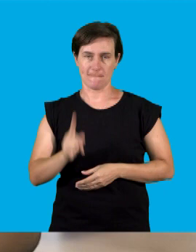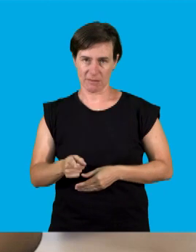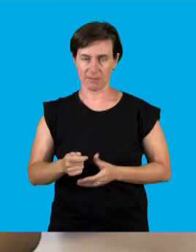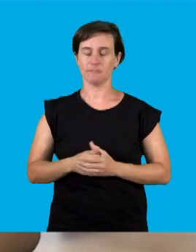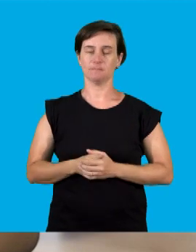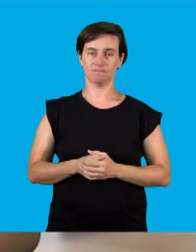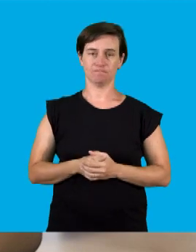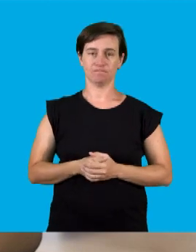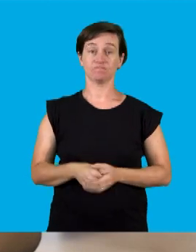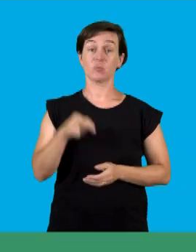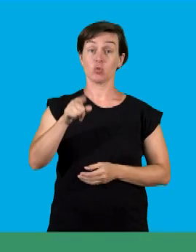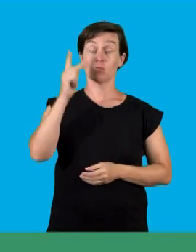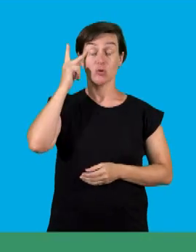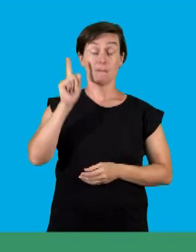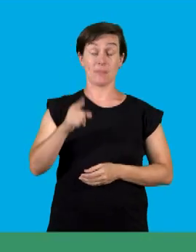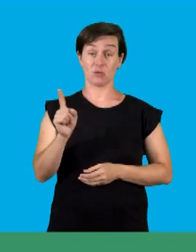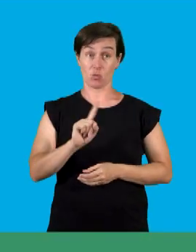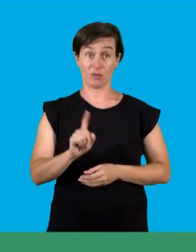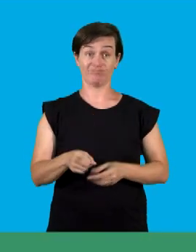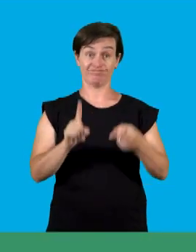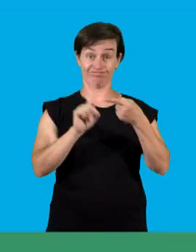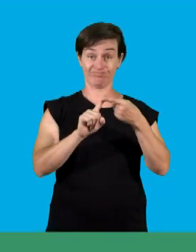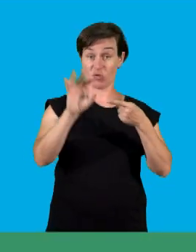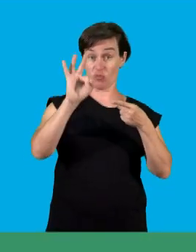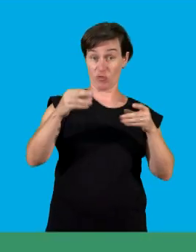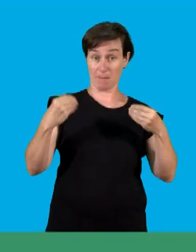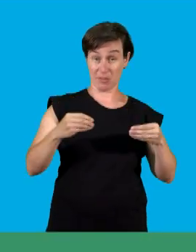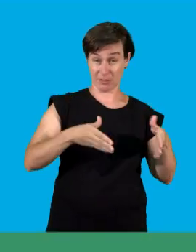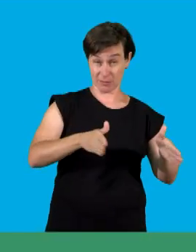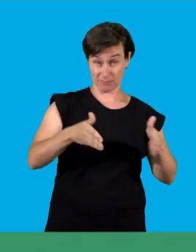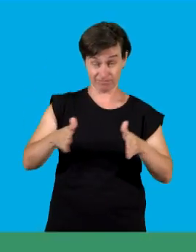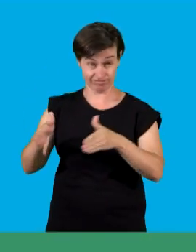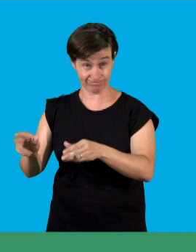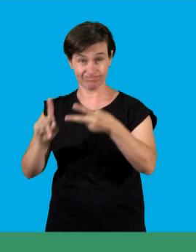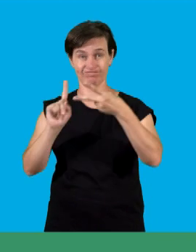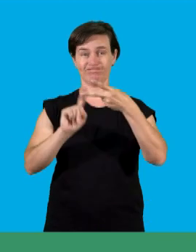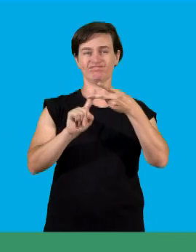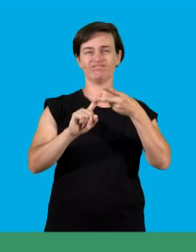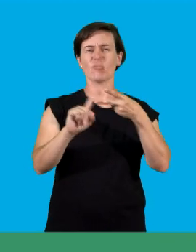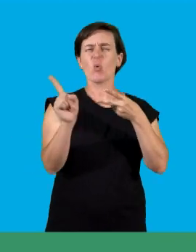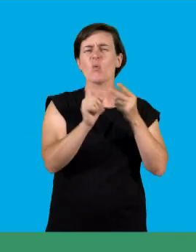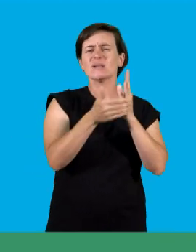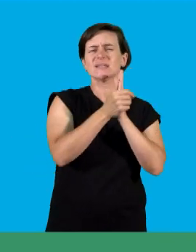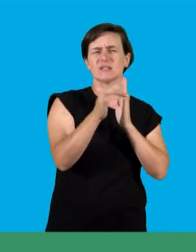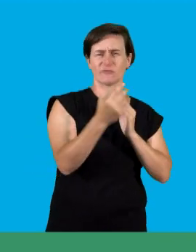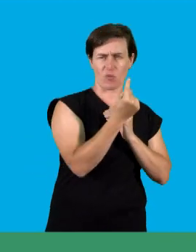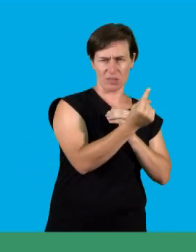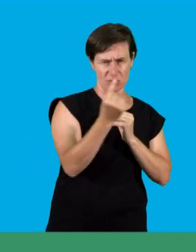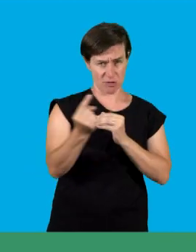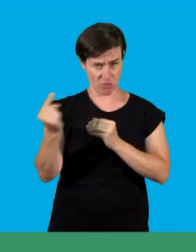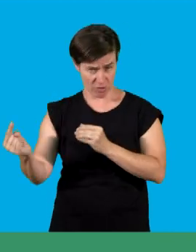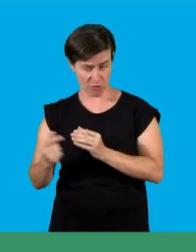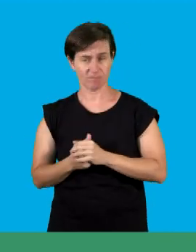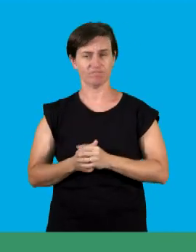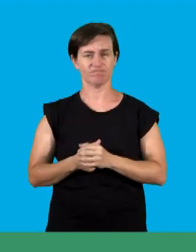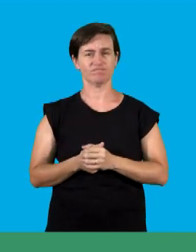today. You must know the 3 business sectors. You must also know the skills required in